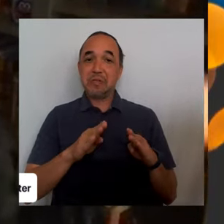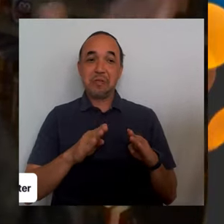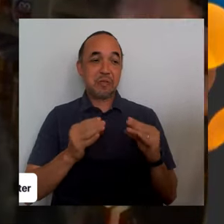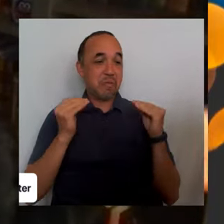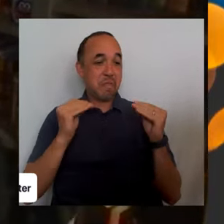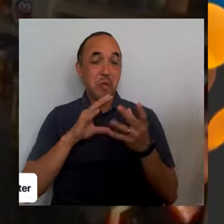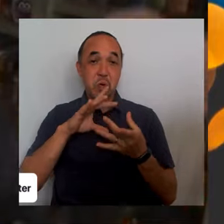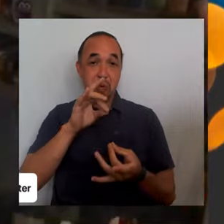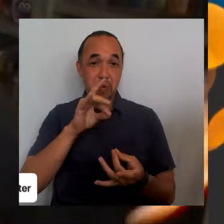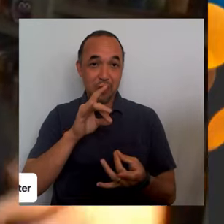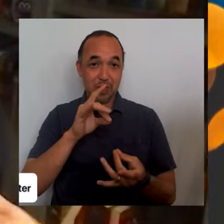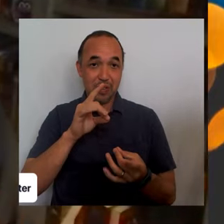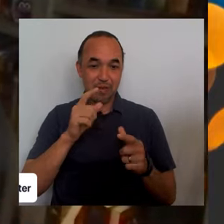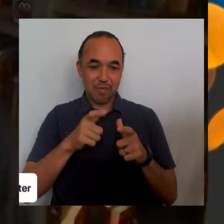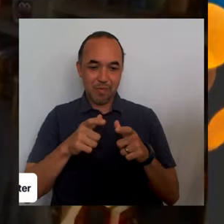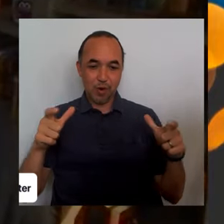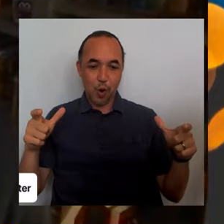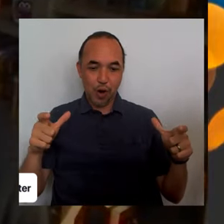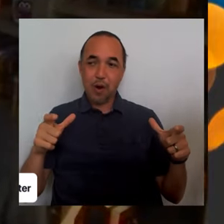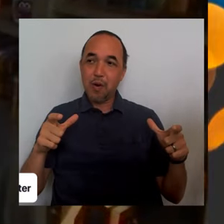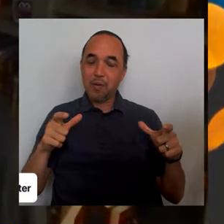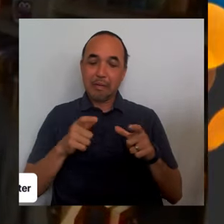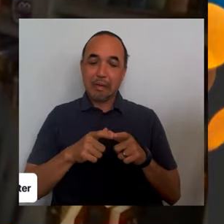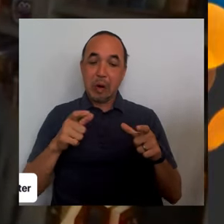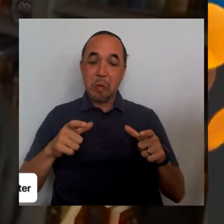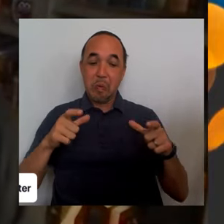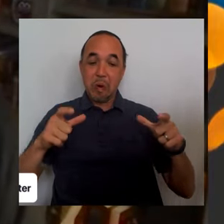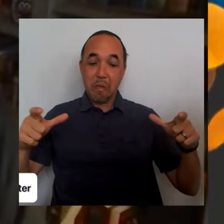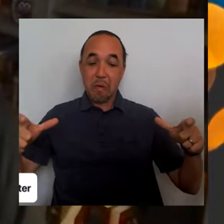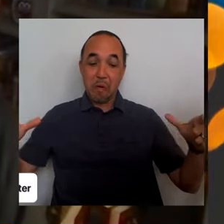not a place that's going to be, keep going. And I'd find myself in,